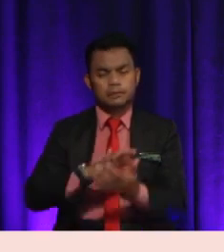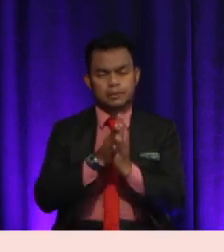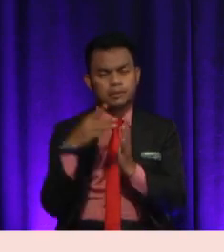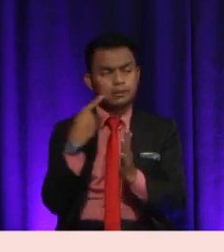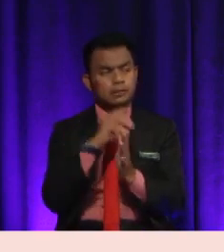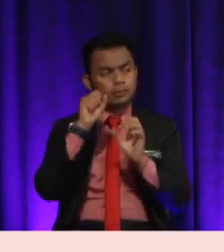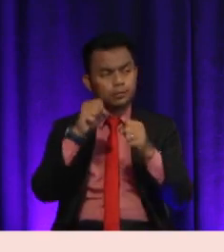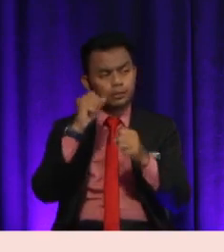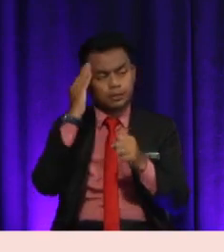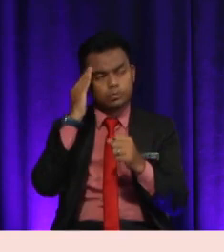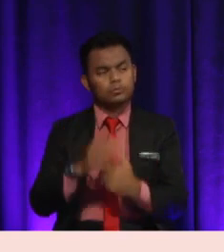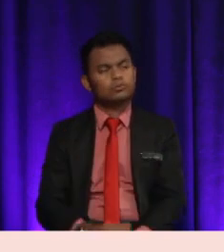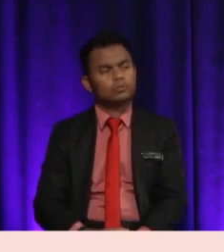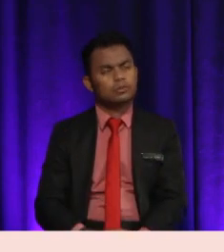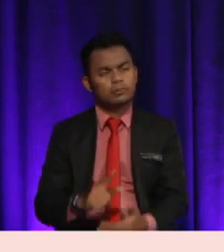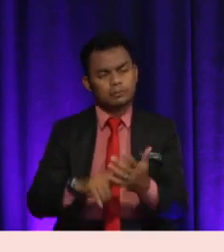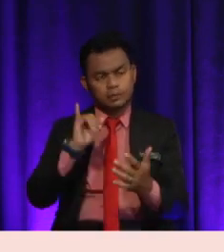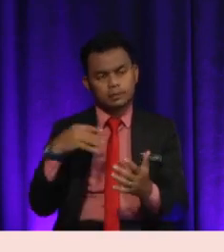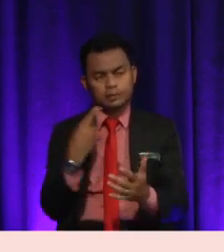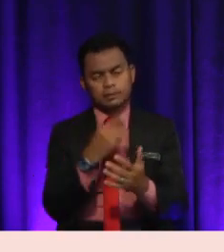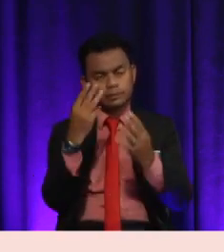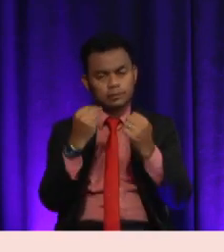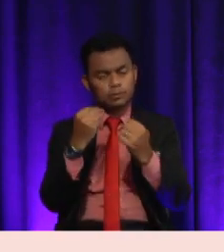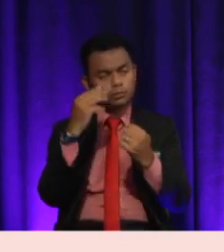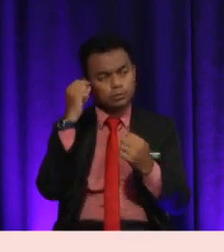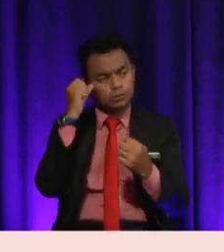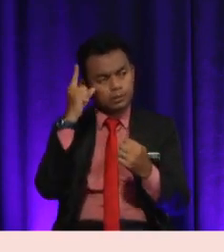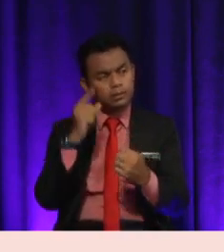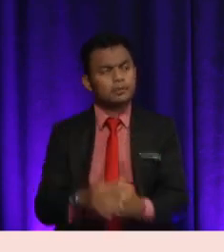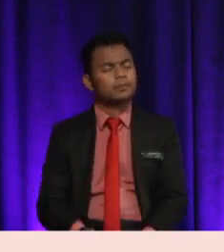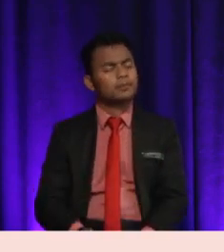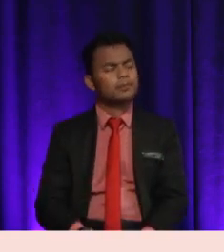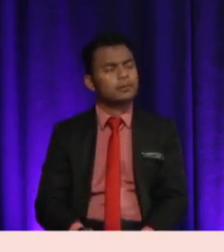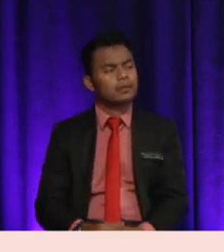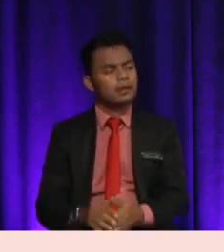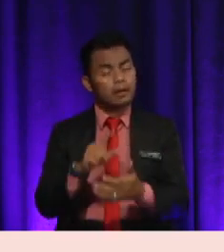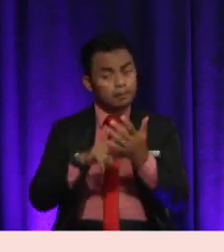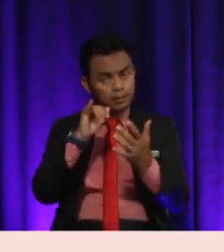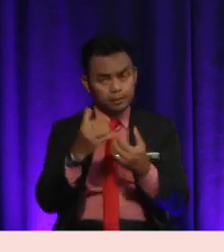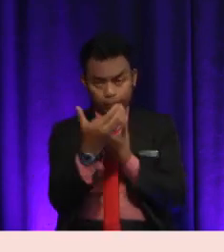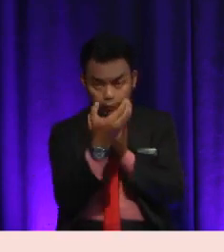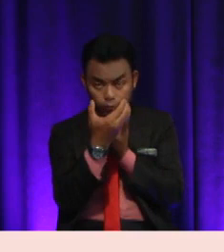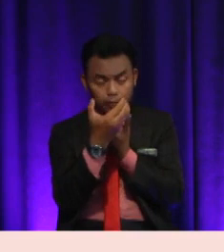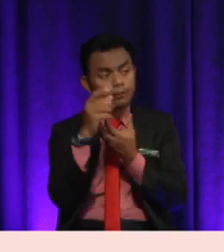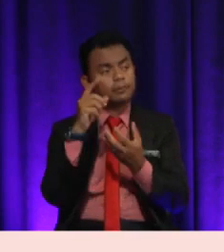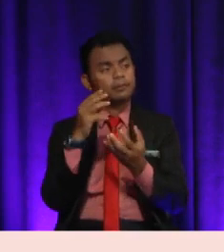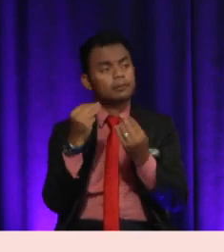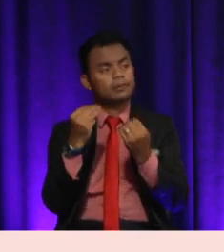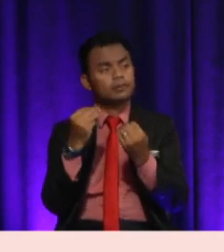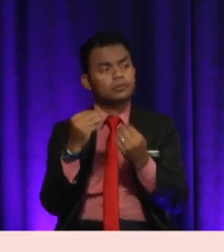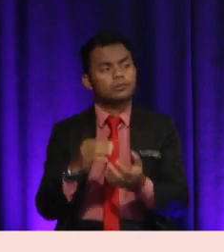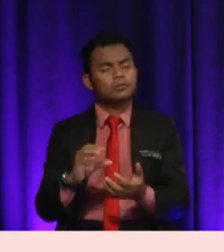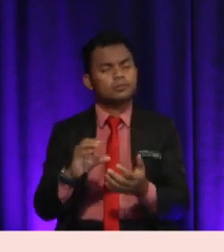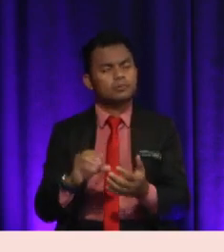method. Okay. And for question 26, why is photography Lily's passion? The Okay. keyword is